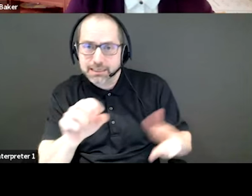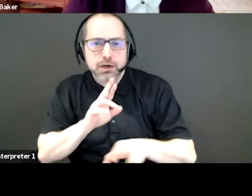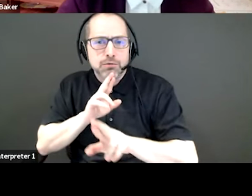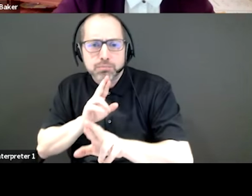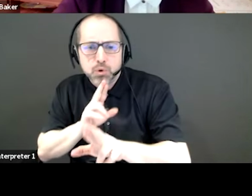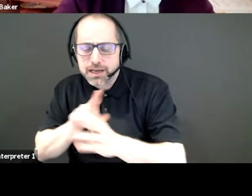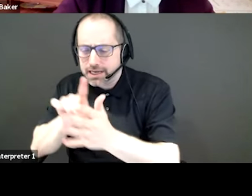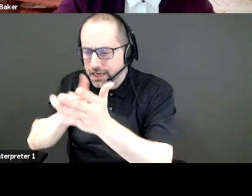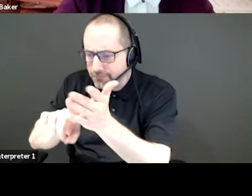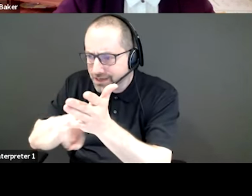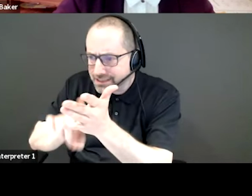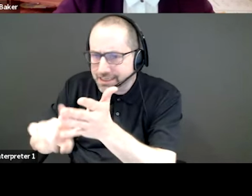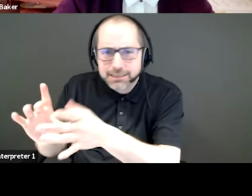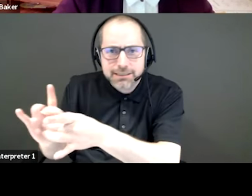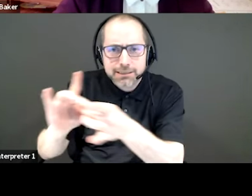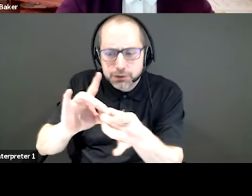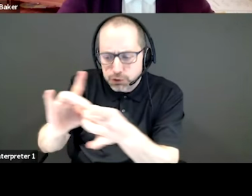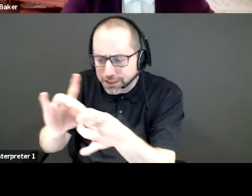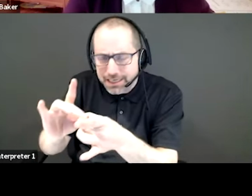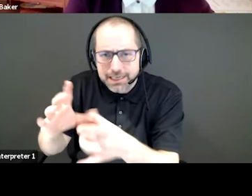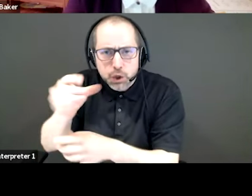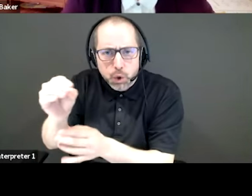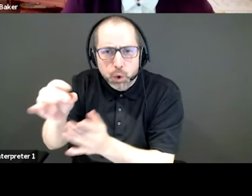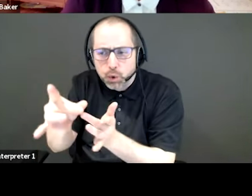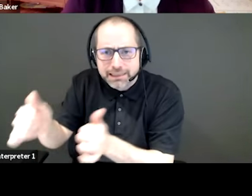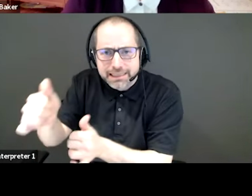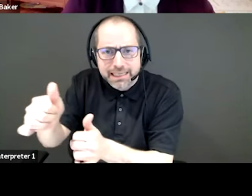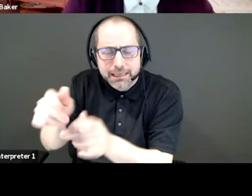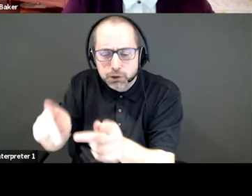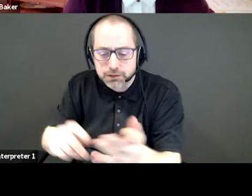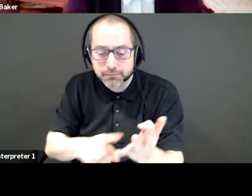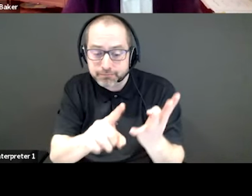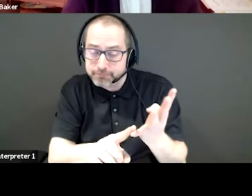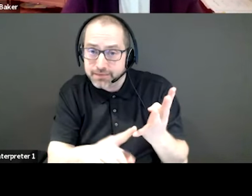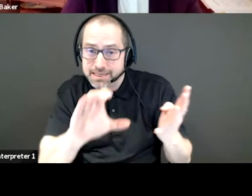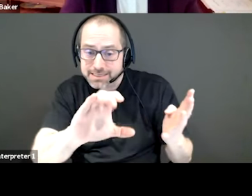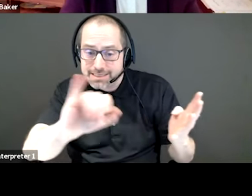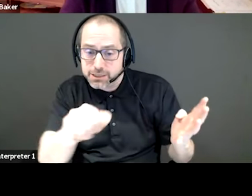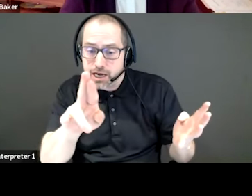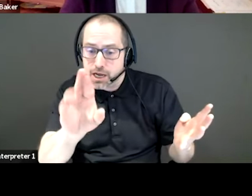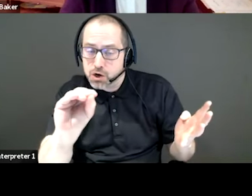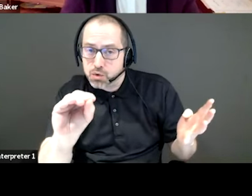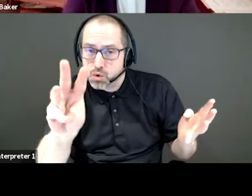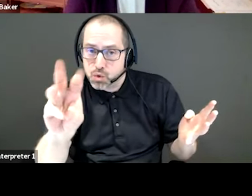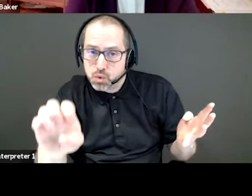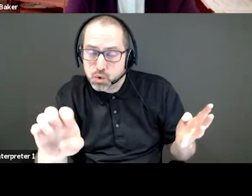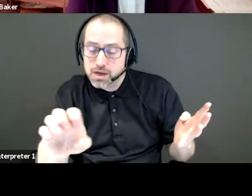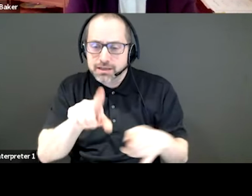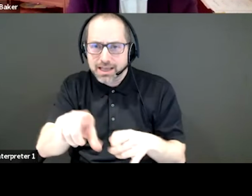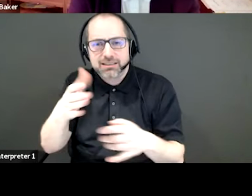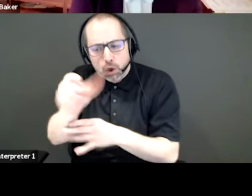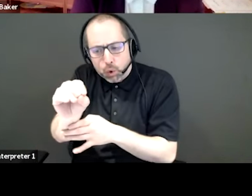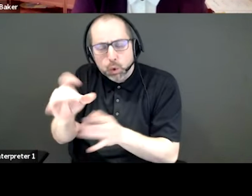Group Co-Lead, and CJ Rowe, Co-Lead with the Project's Advisory